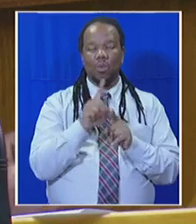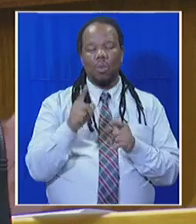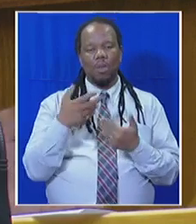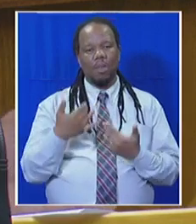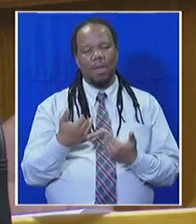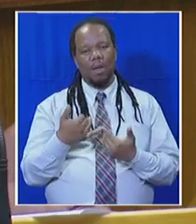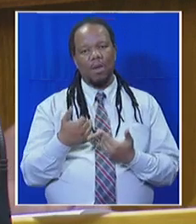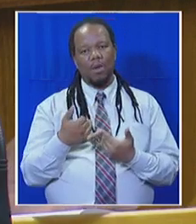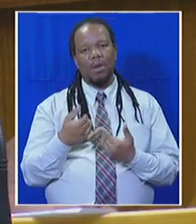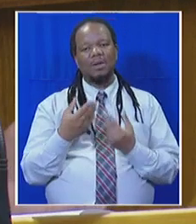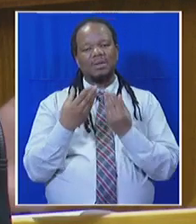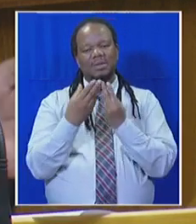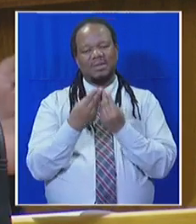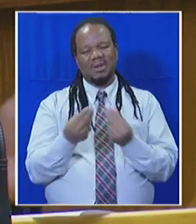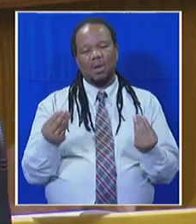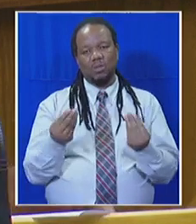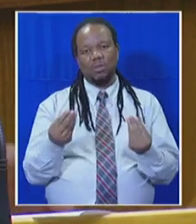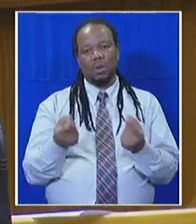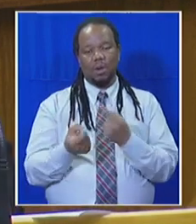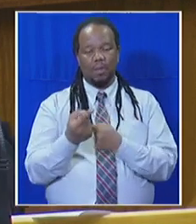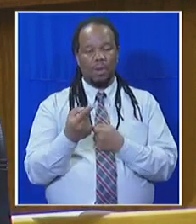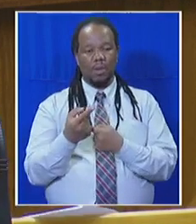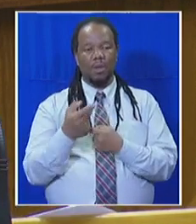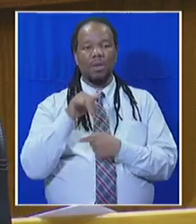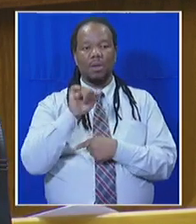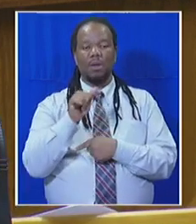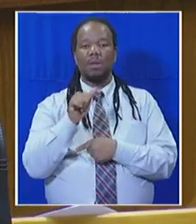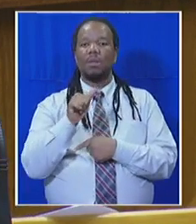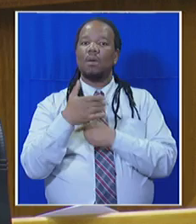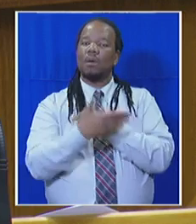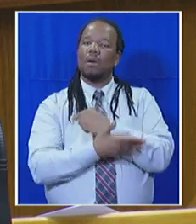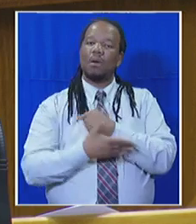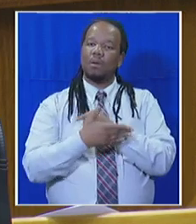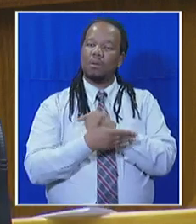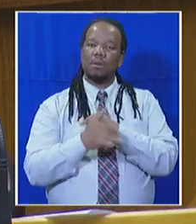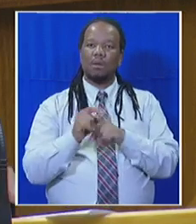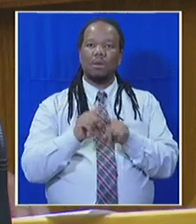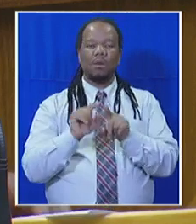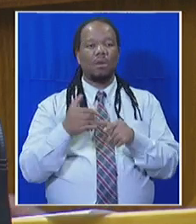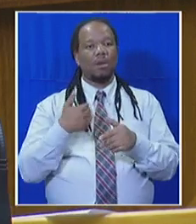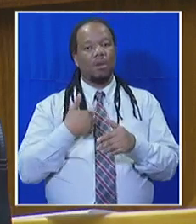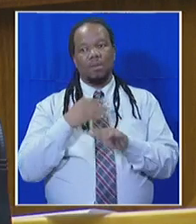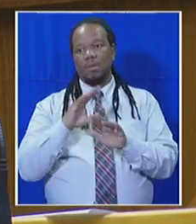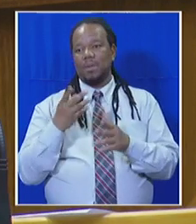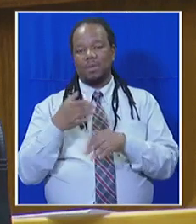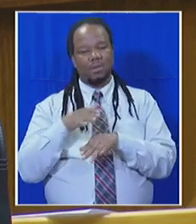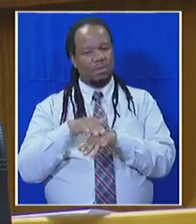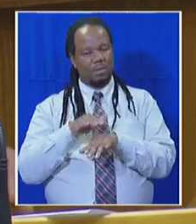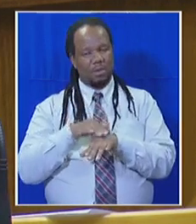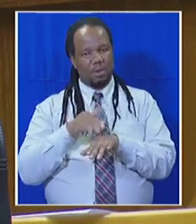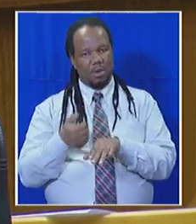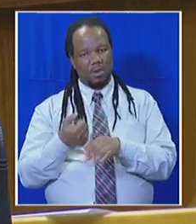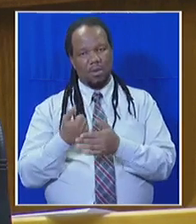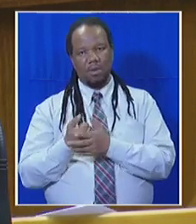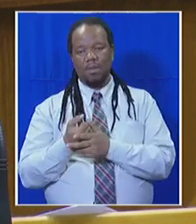the key parts of our country. We believe that this intervention might be too little, too late. The National Freedom Party has been warning